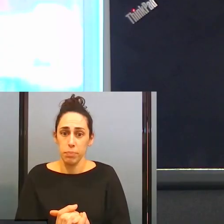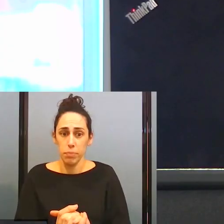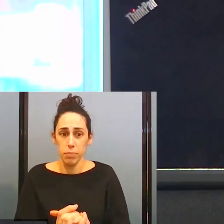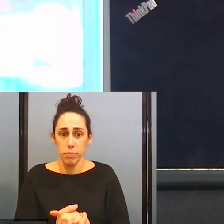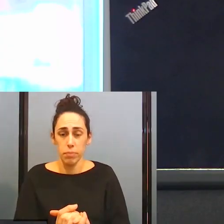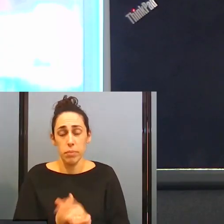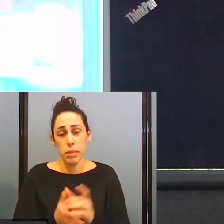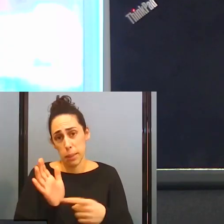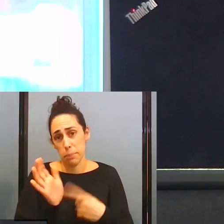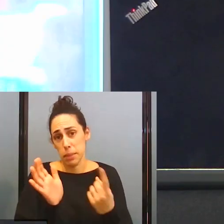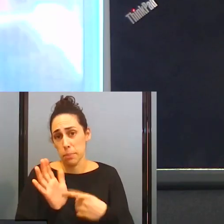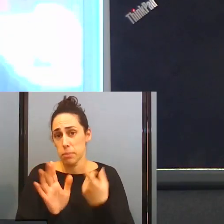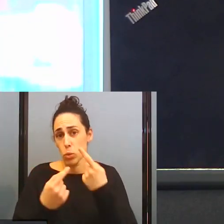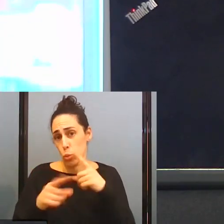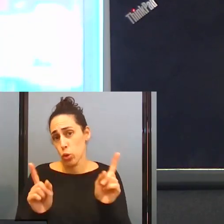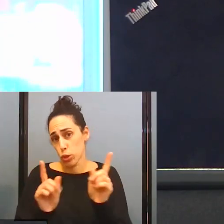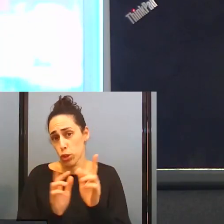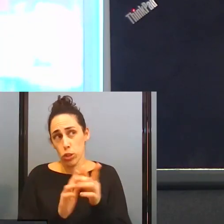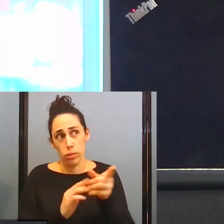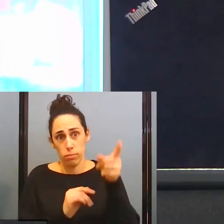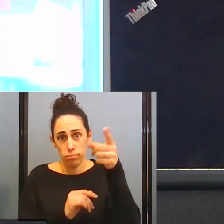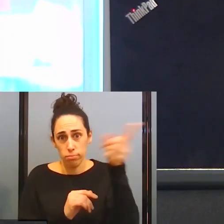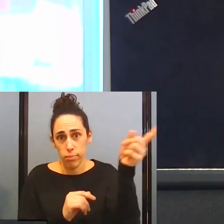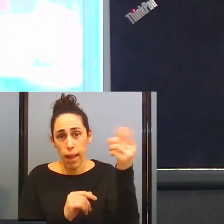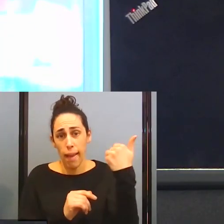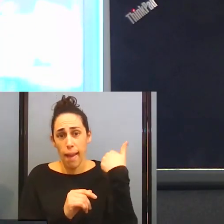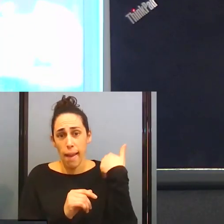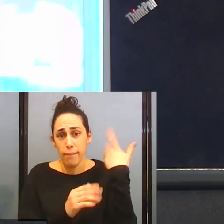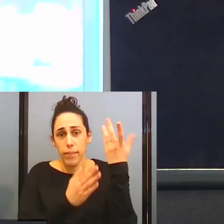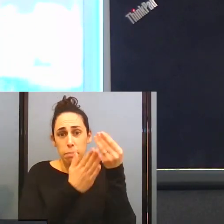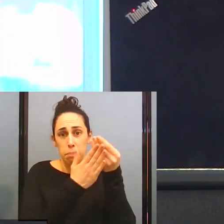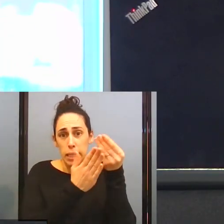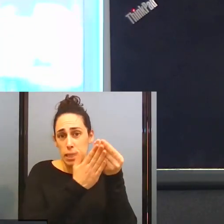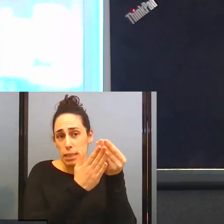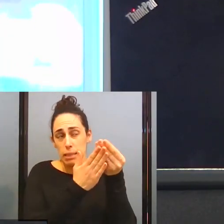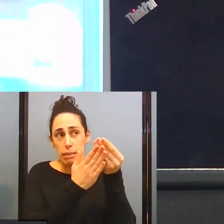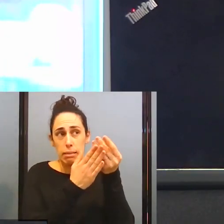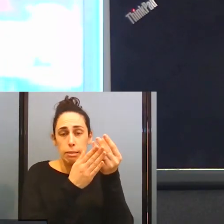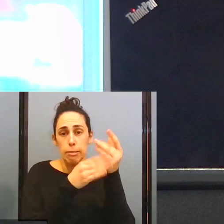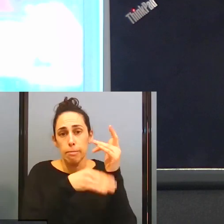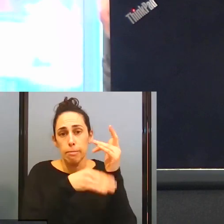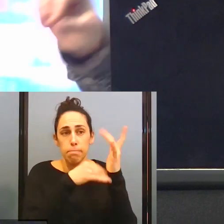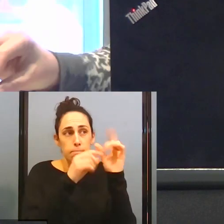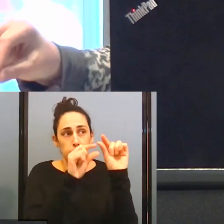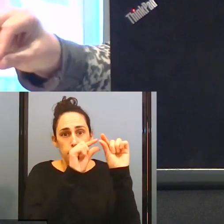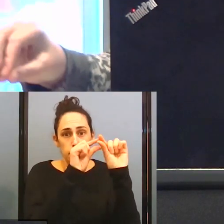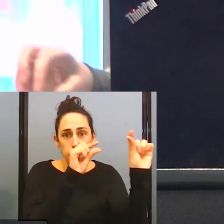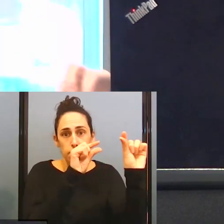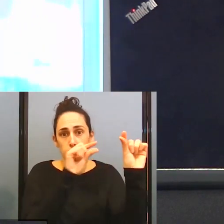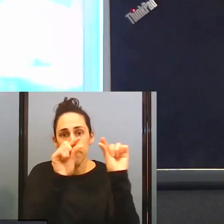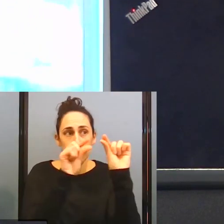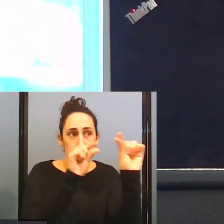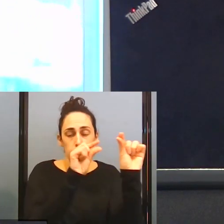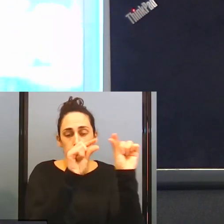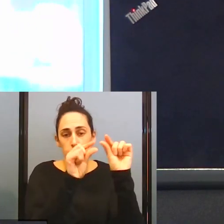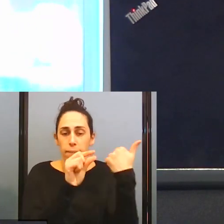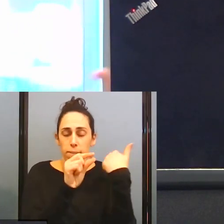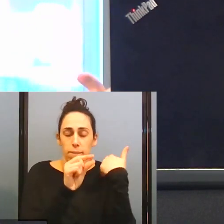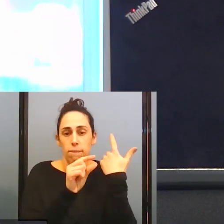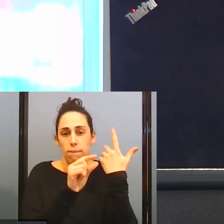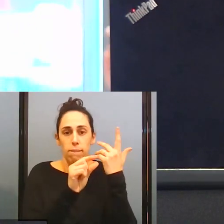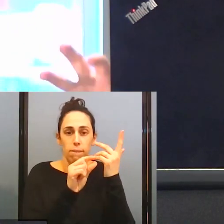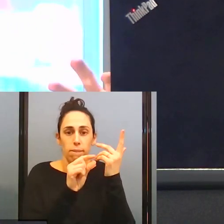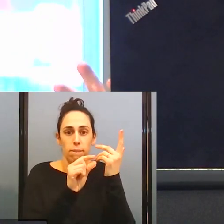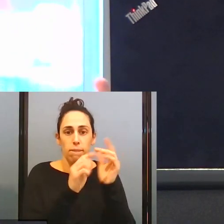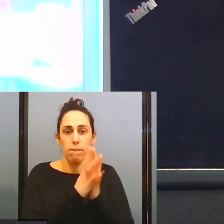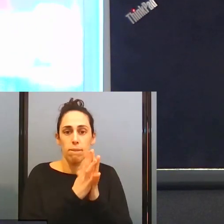are funds. We're always hearing about different little pots of money that are